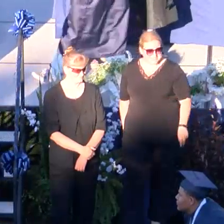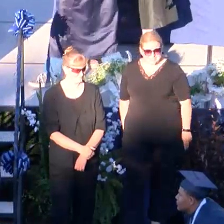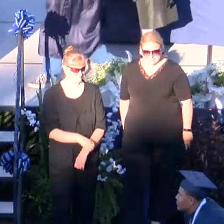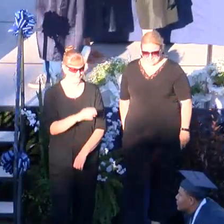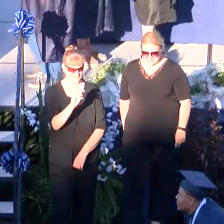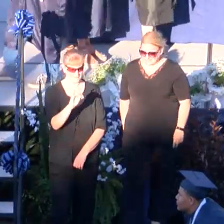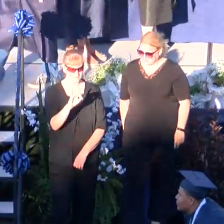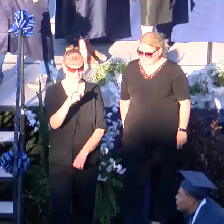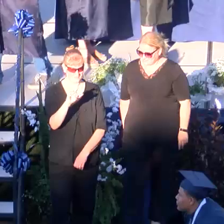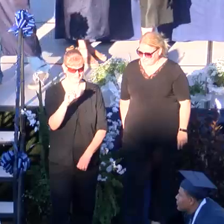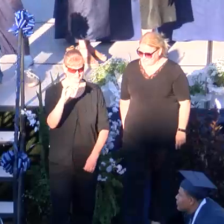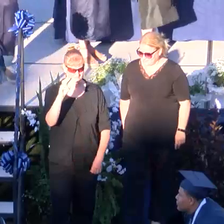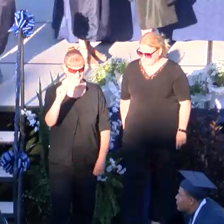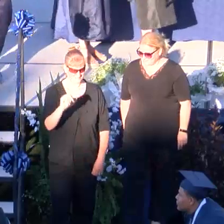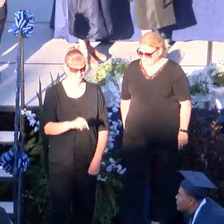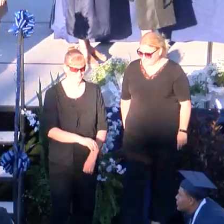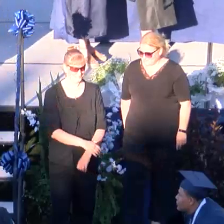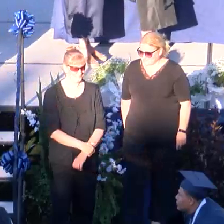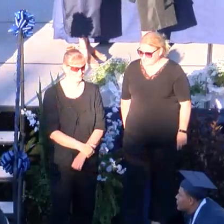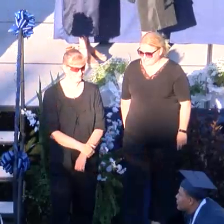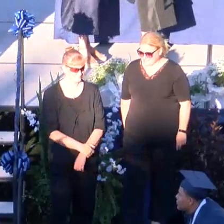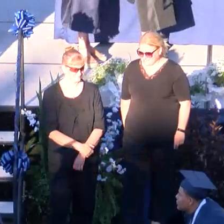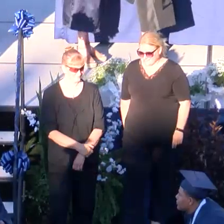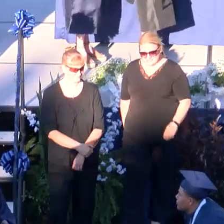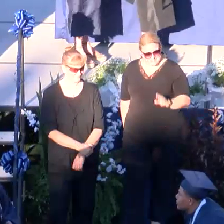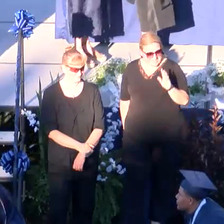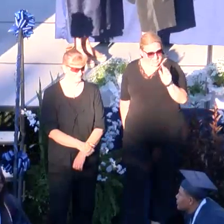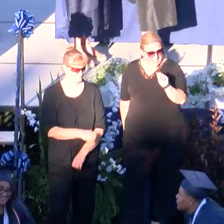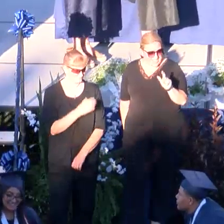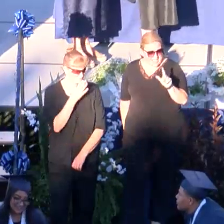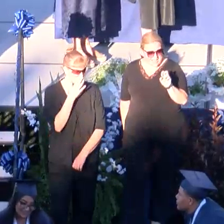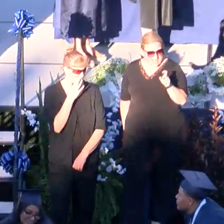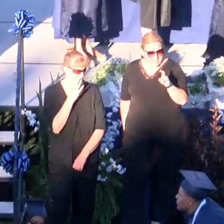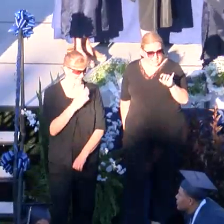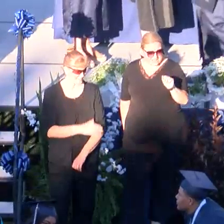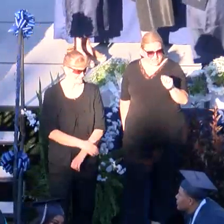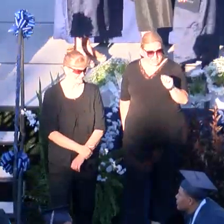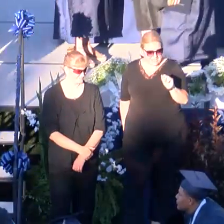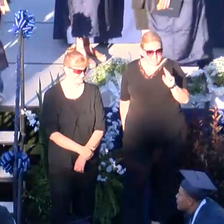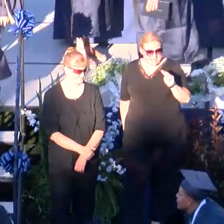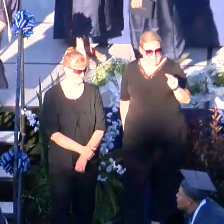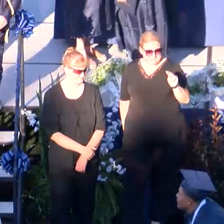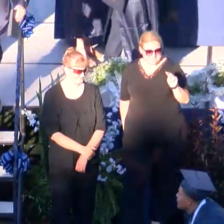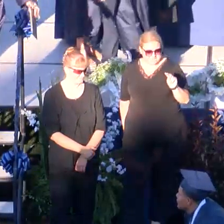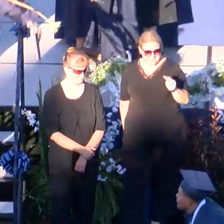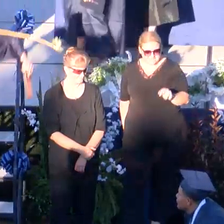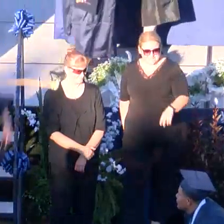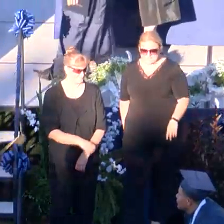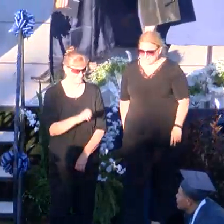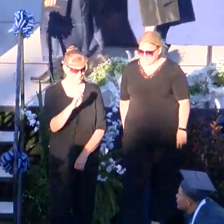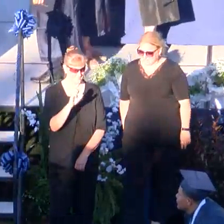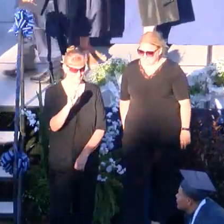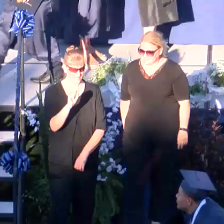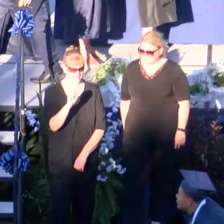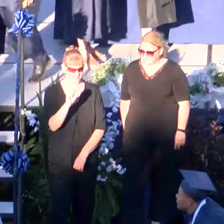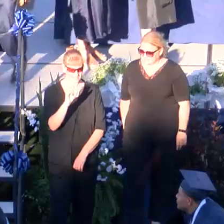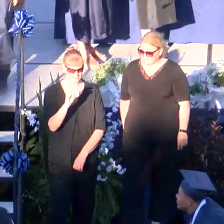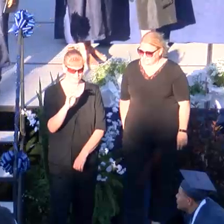Milton Giovanni Amaya. Alexa Neff. Esmeralda